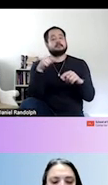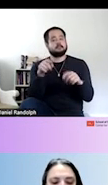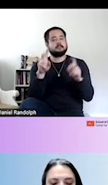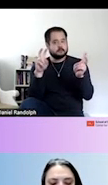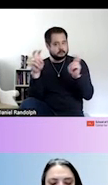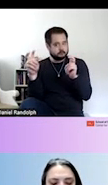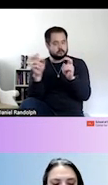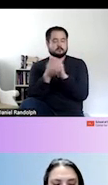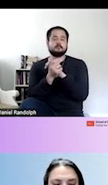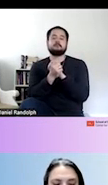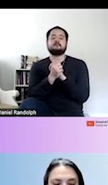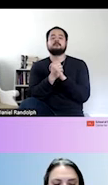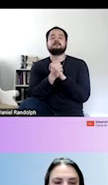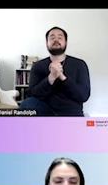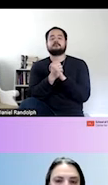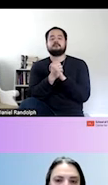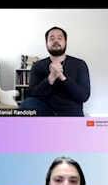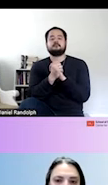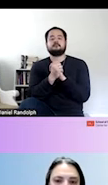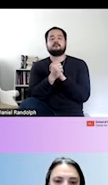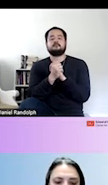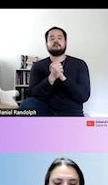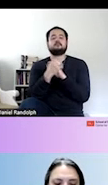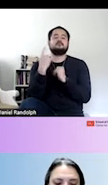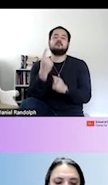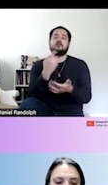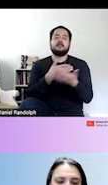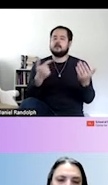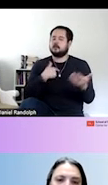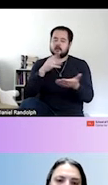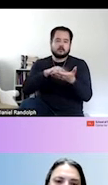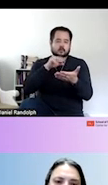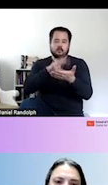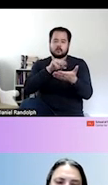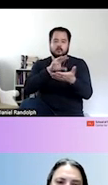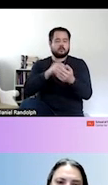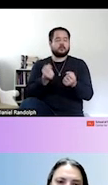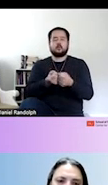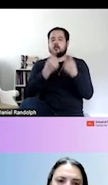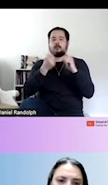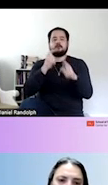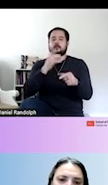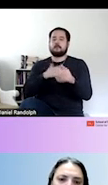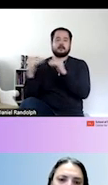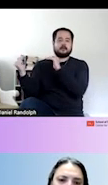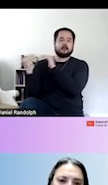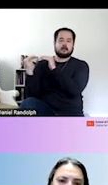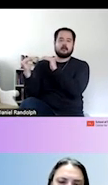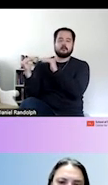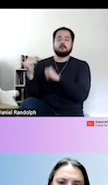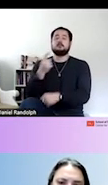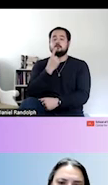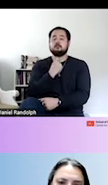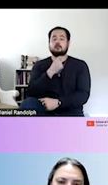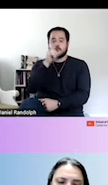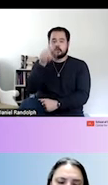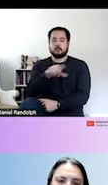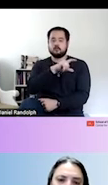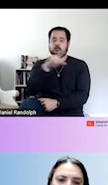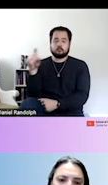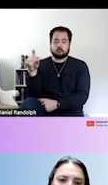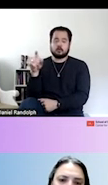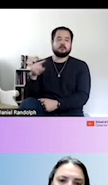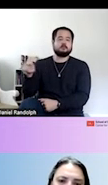space and working in this, learned so much from my colleagues, and partnering with the Red Cross has really been a great group.